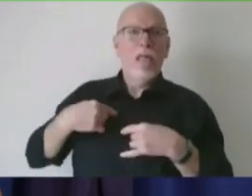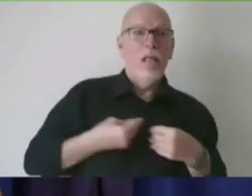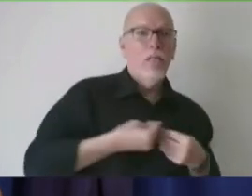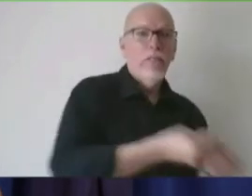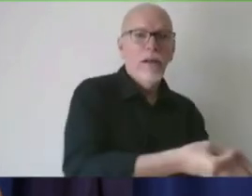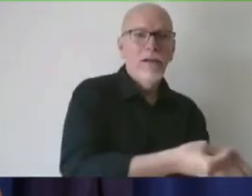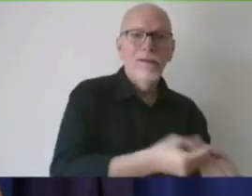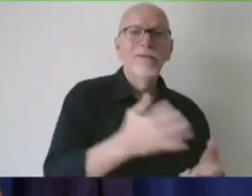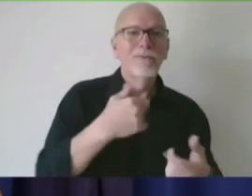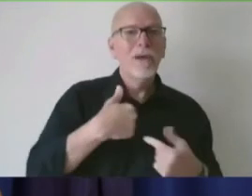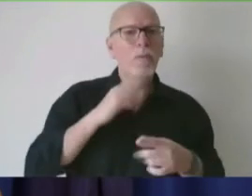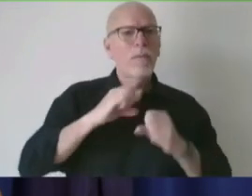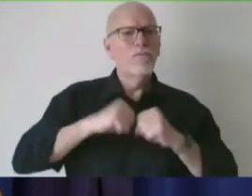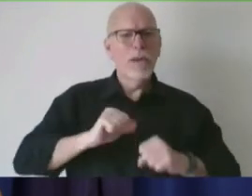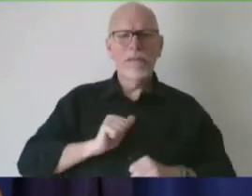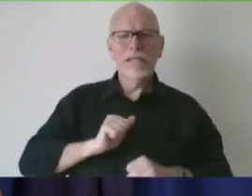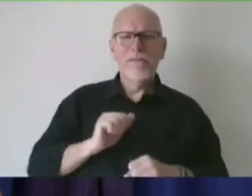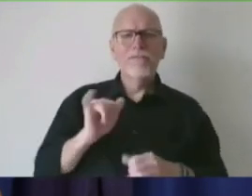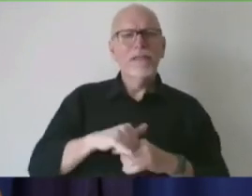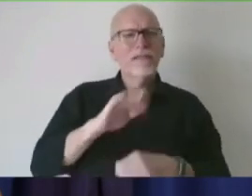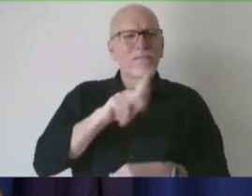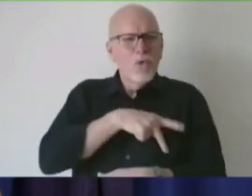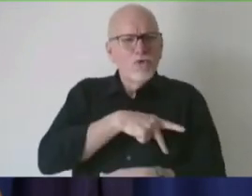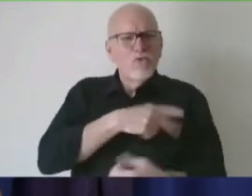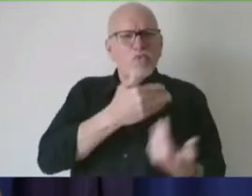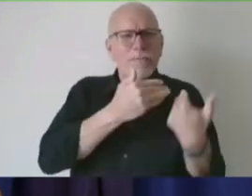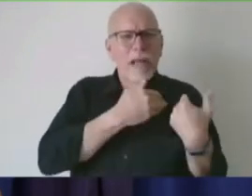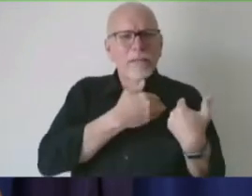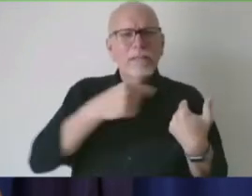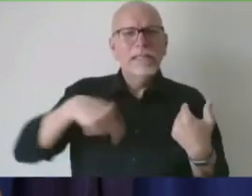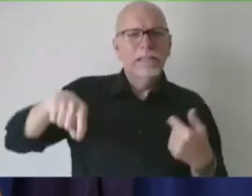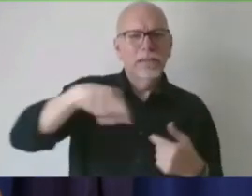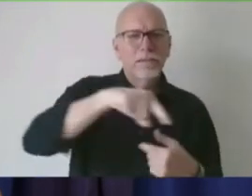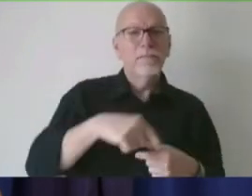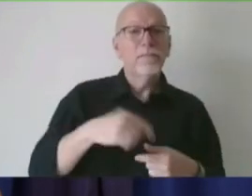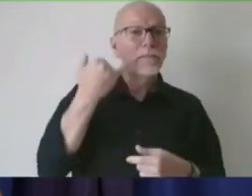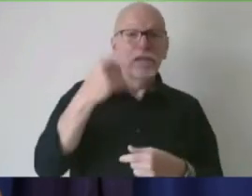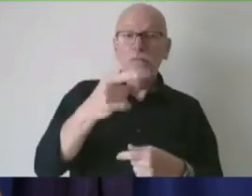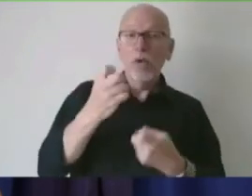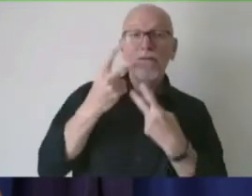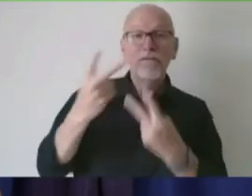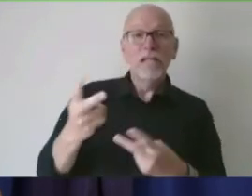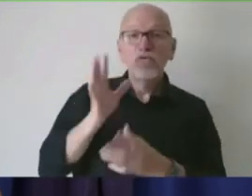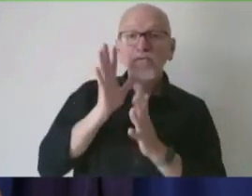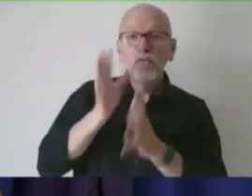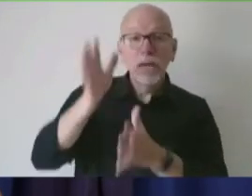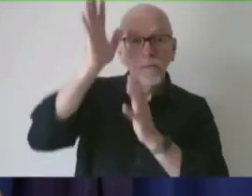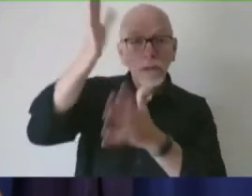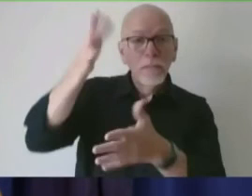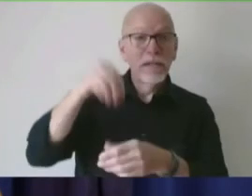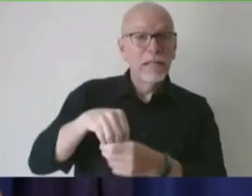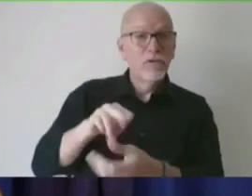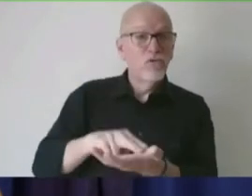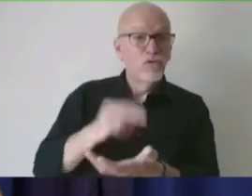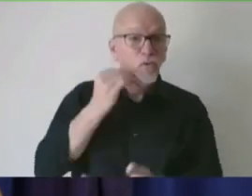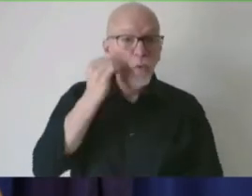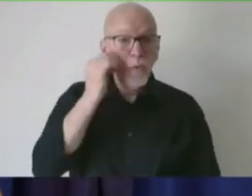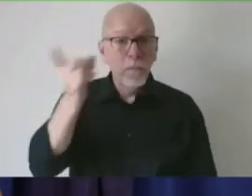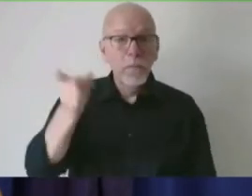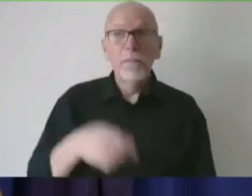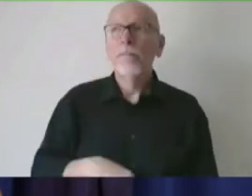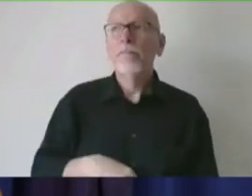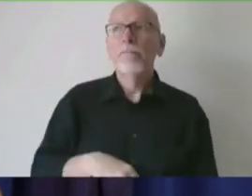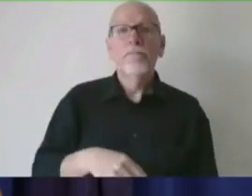them. So I think that's where personal responsibility comes in. If you're going to go visit grandma or grandpa in a long-term care facility, even if they're